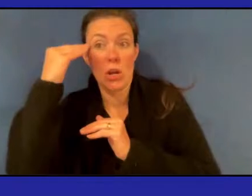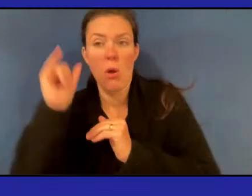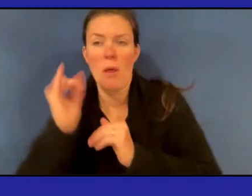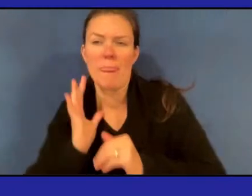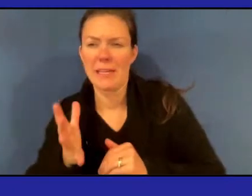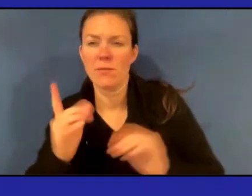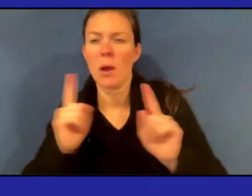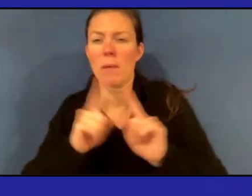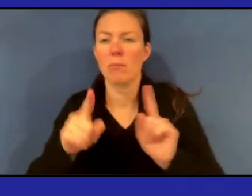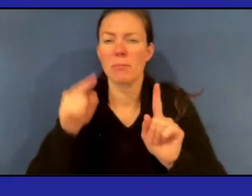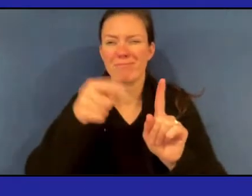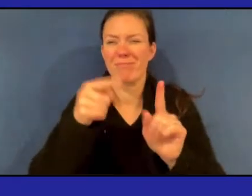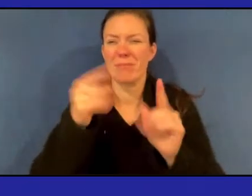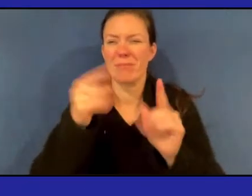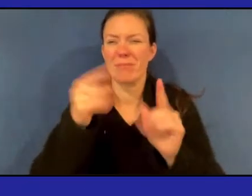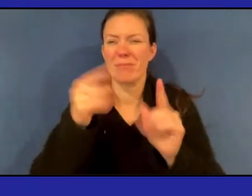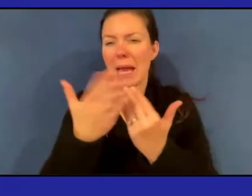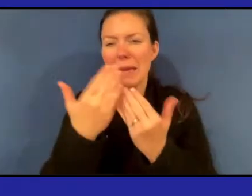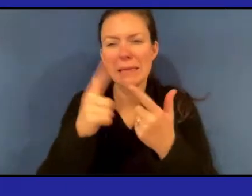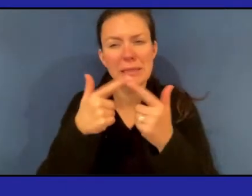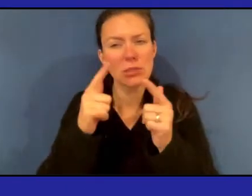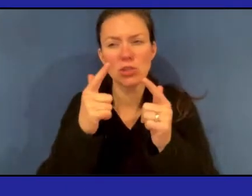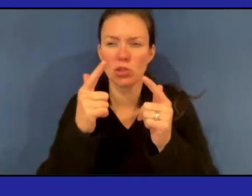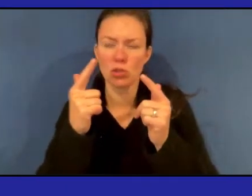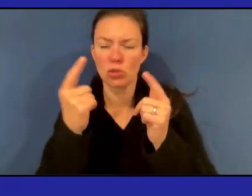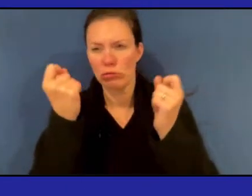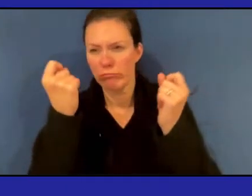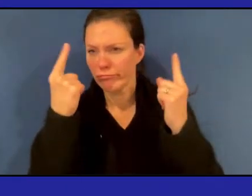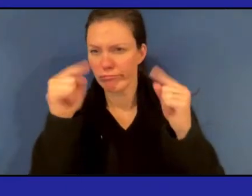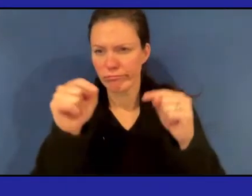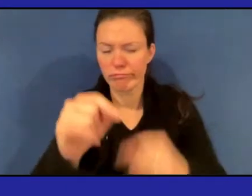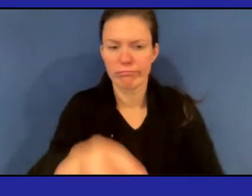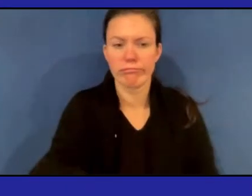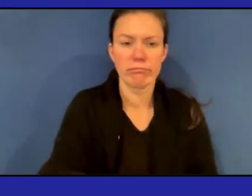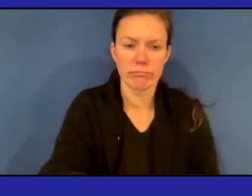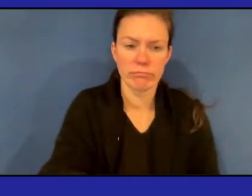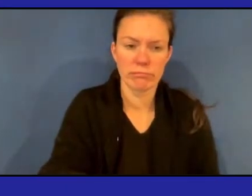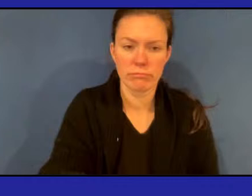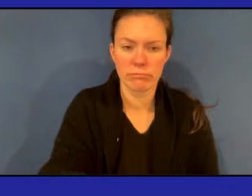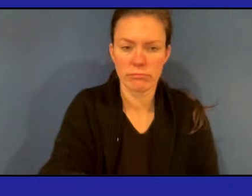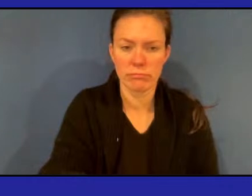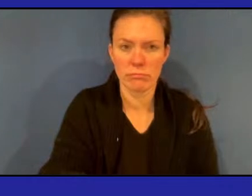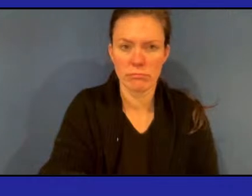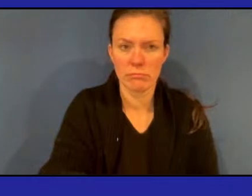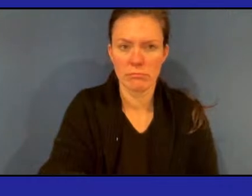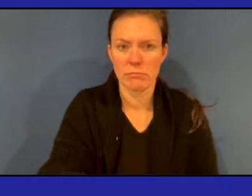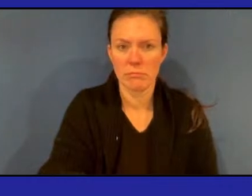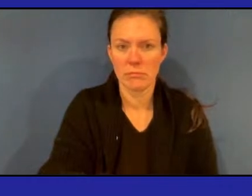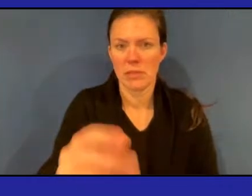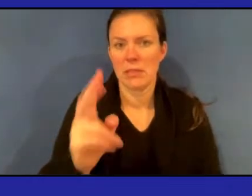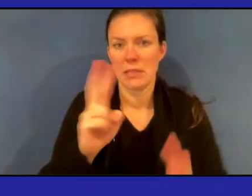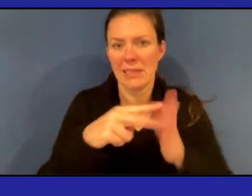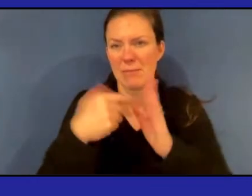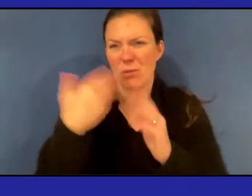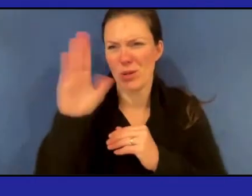interpret whether this is a problem or not. Yeah. Because you don't know how many of the people just